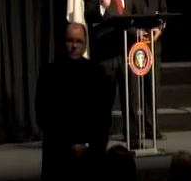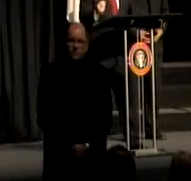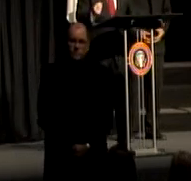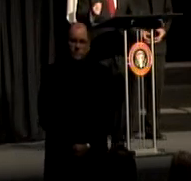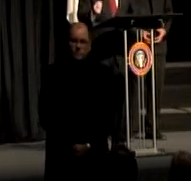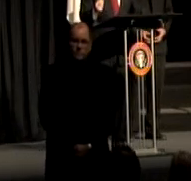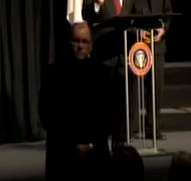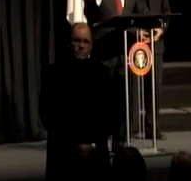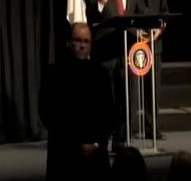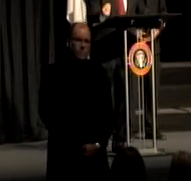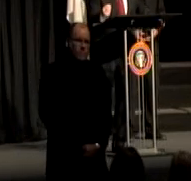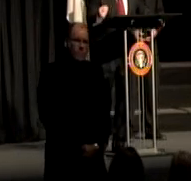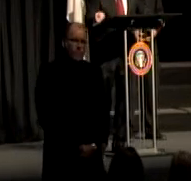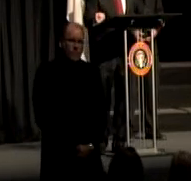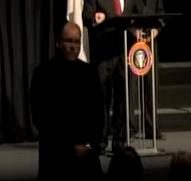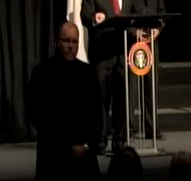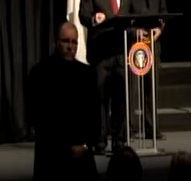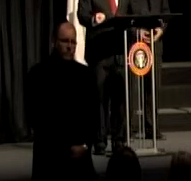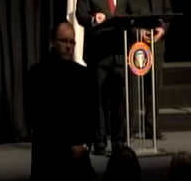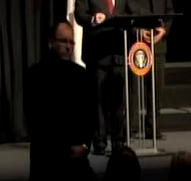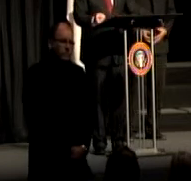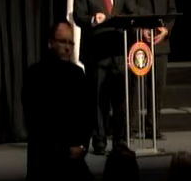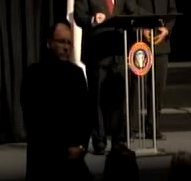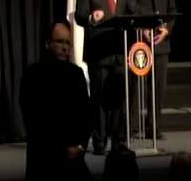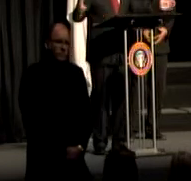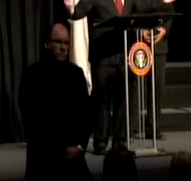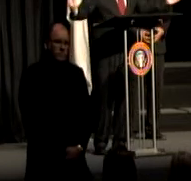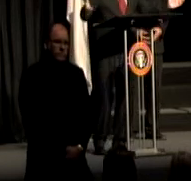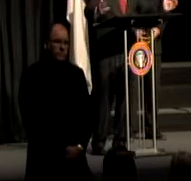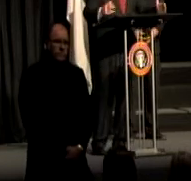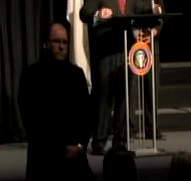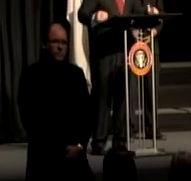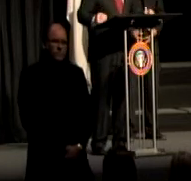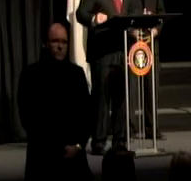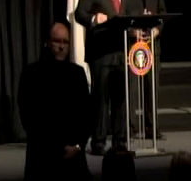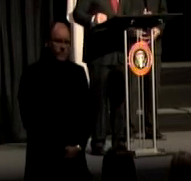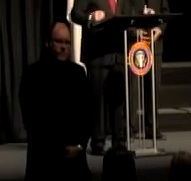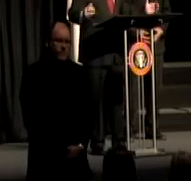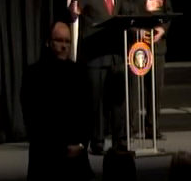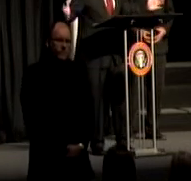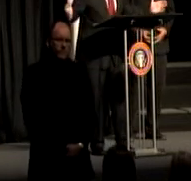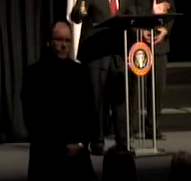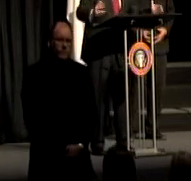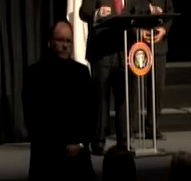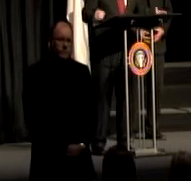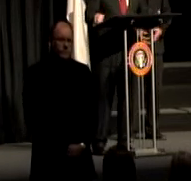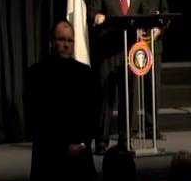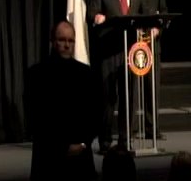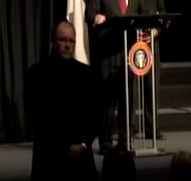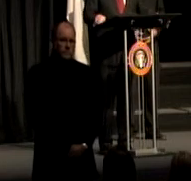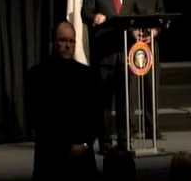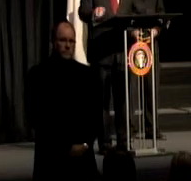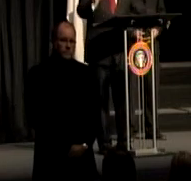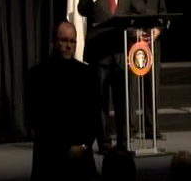we're going to do it because Jesus is power we're going to do it because of ministry we're going to do it because we sacrifice